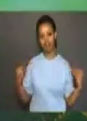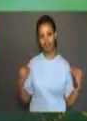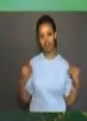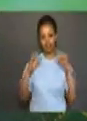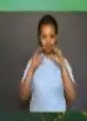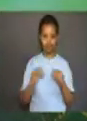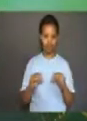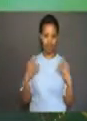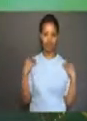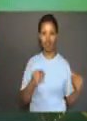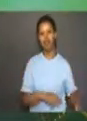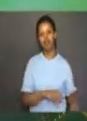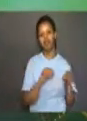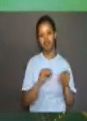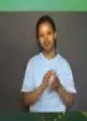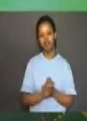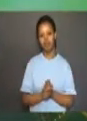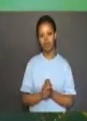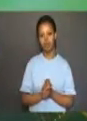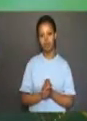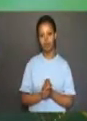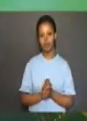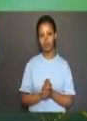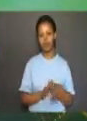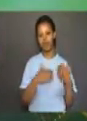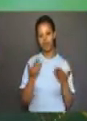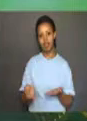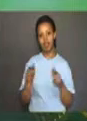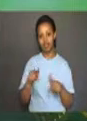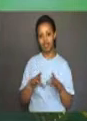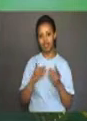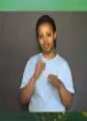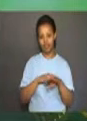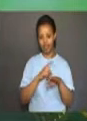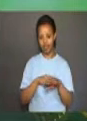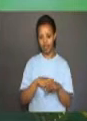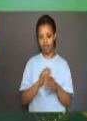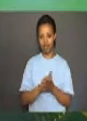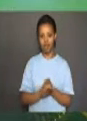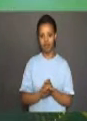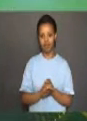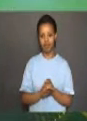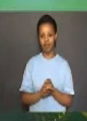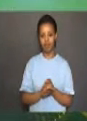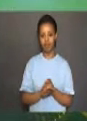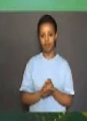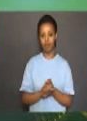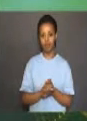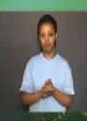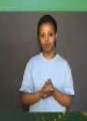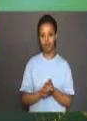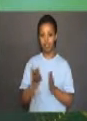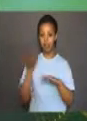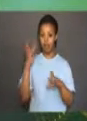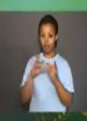Hello, teacher. Hello, students. Welcome to today's lesson.